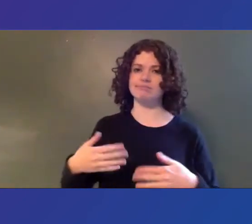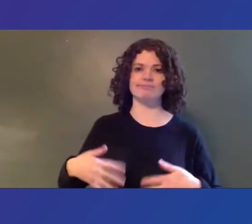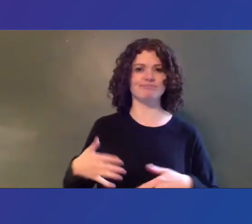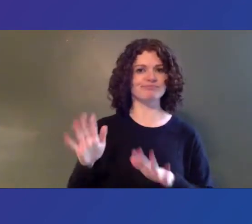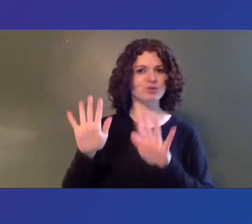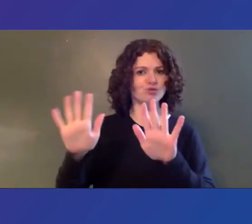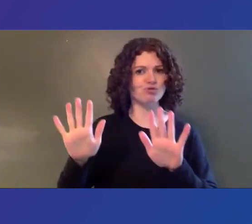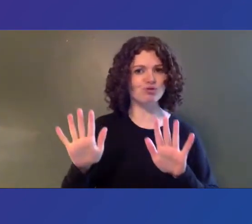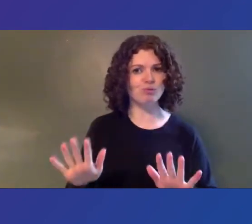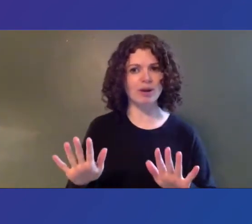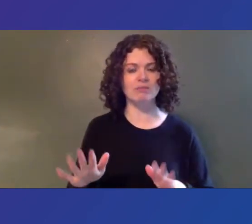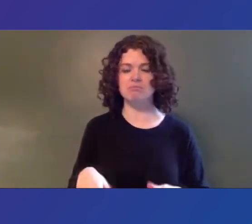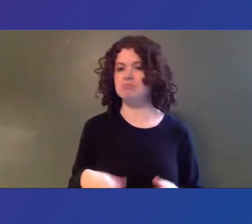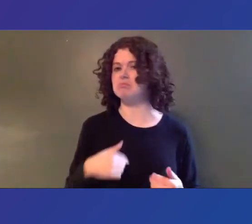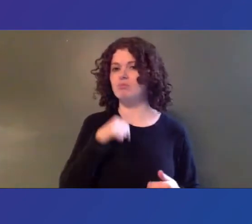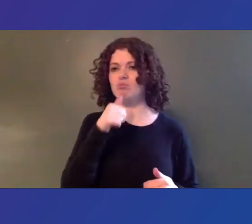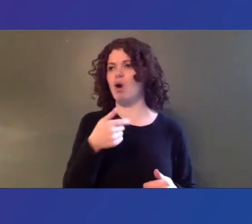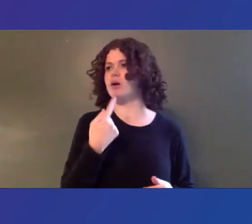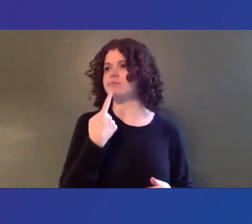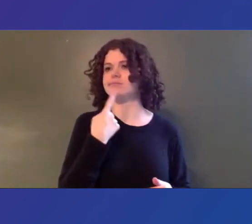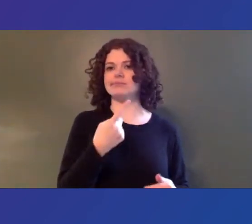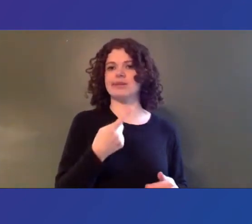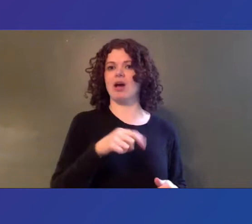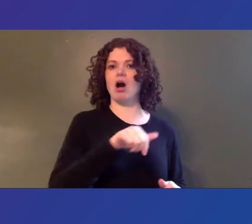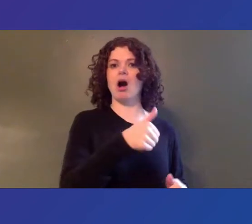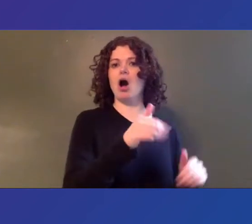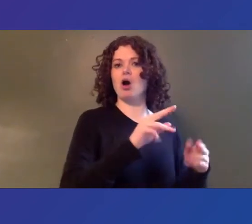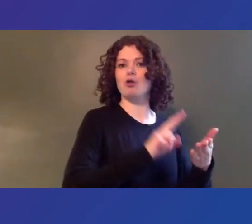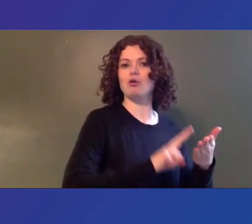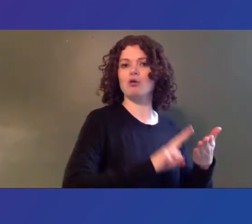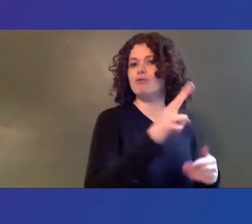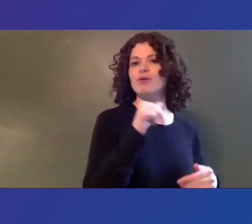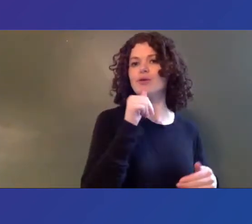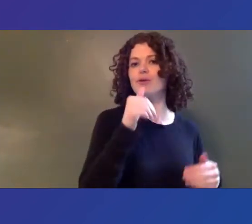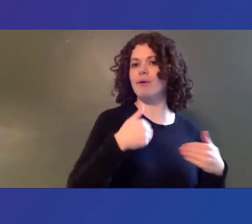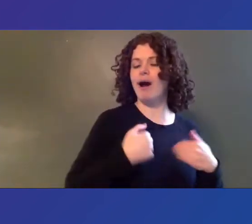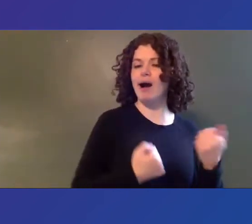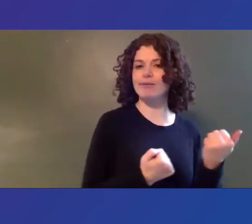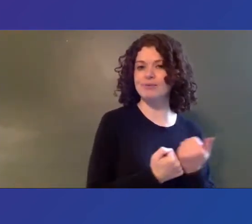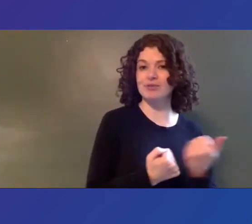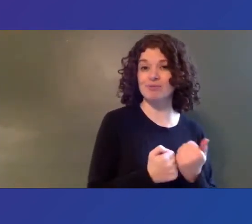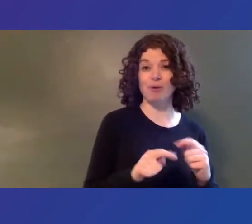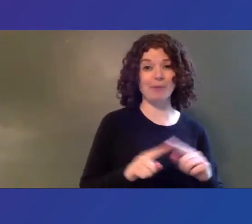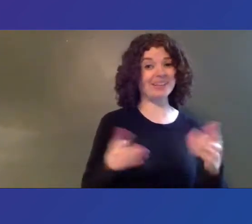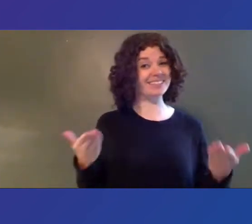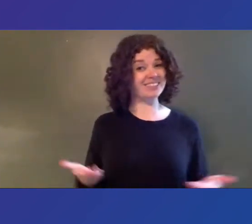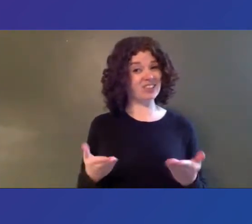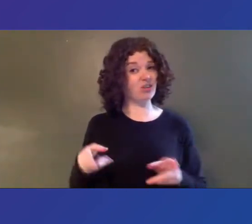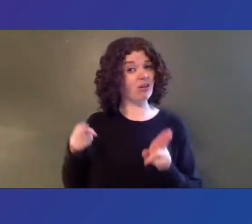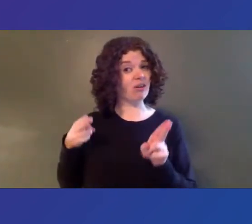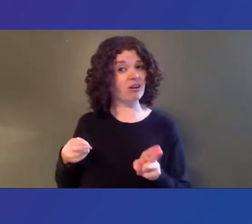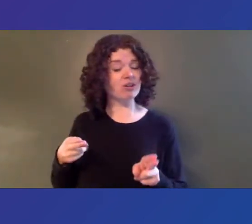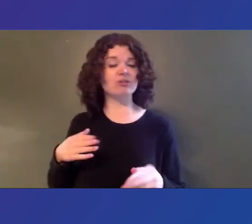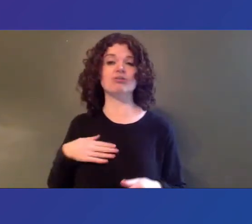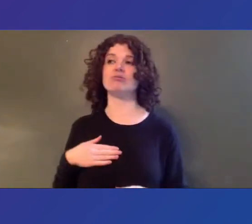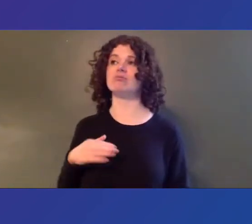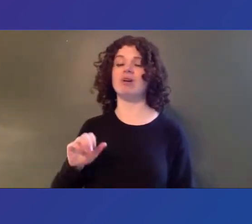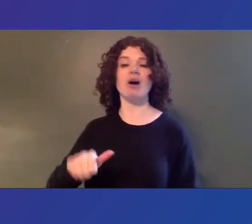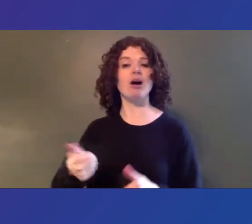find that my community of like my classmates, also people outside the program who were, you know, cheering me